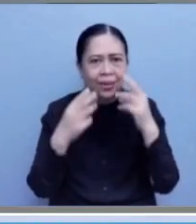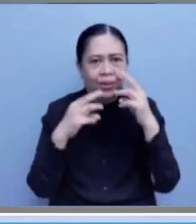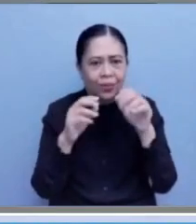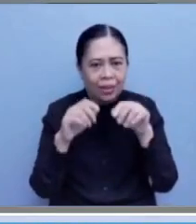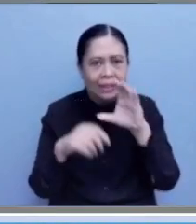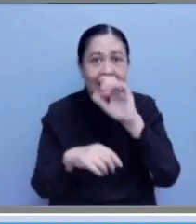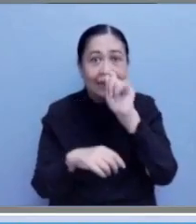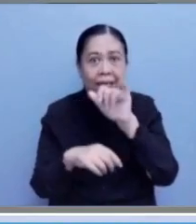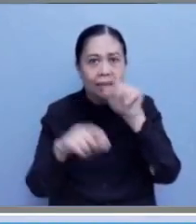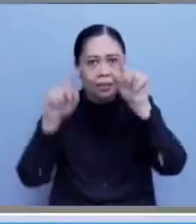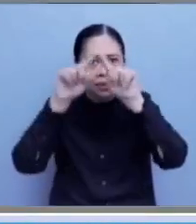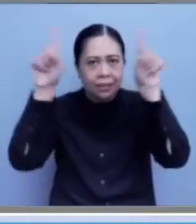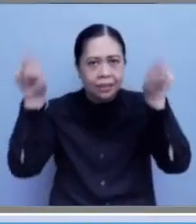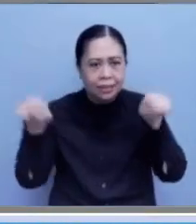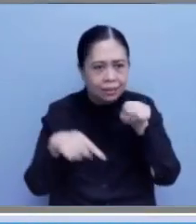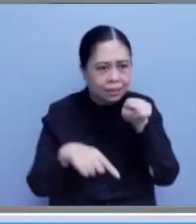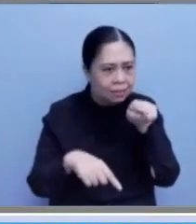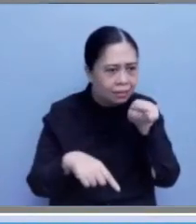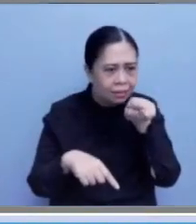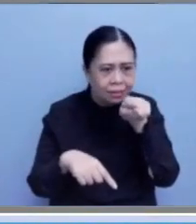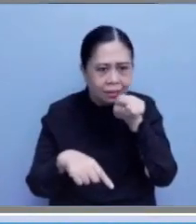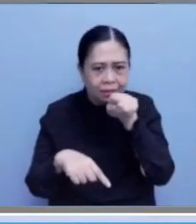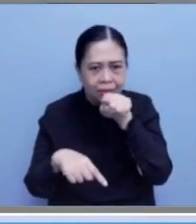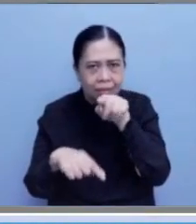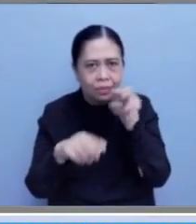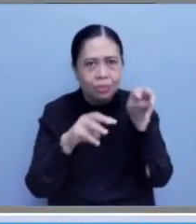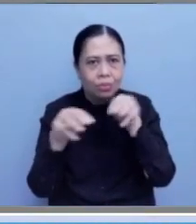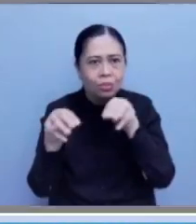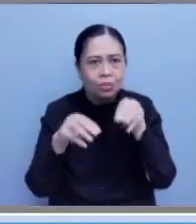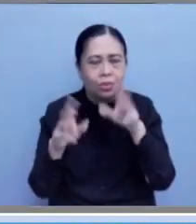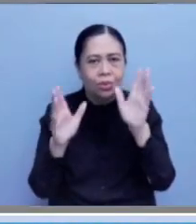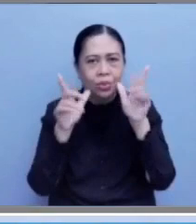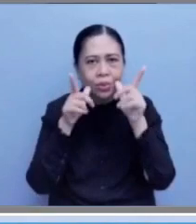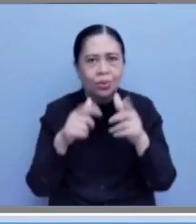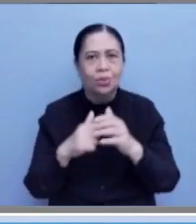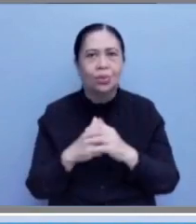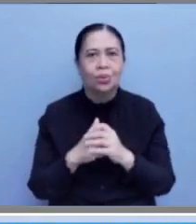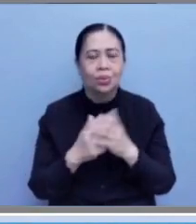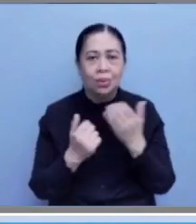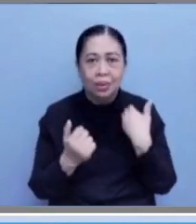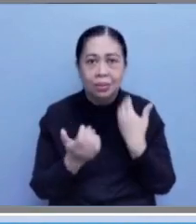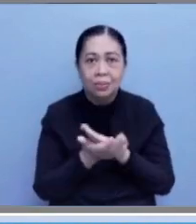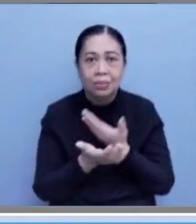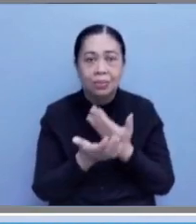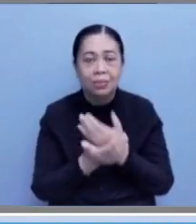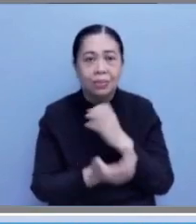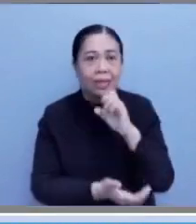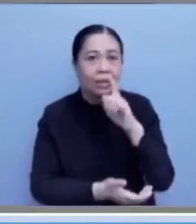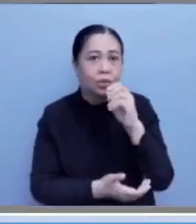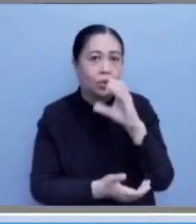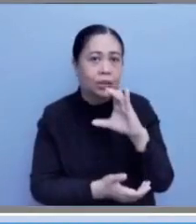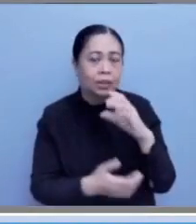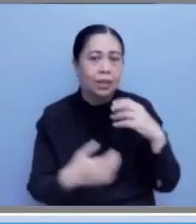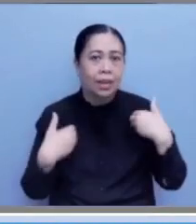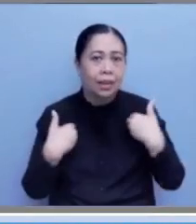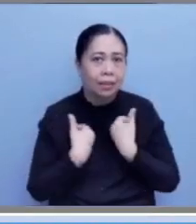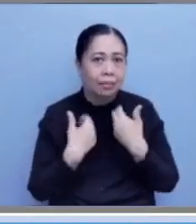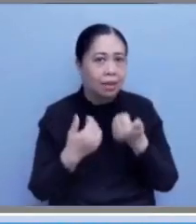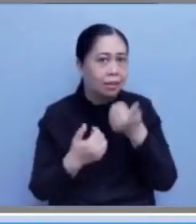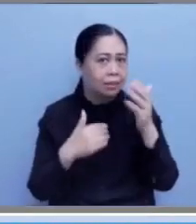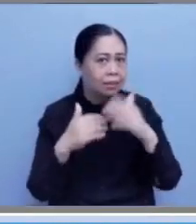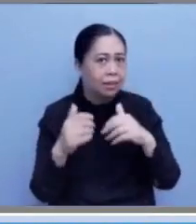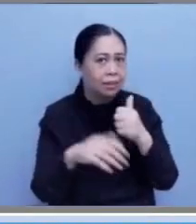of people. Wow. Ganun pala. May iba ka pa bang exotic animal sa bahay bukod sa mga langgam?